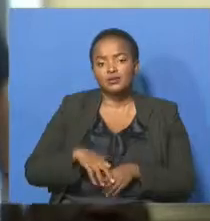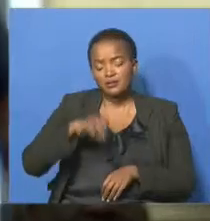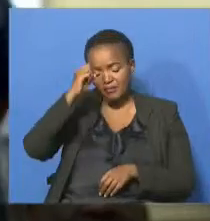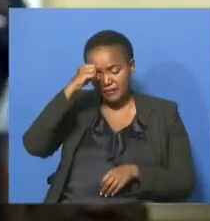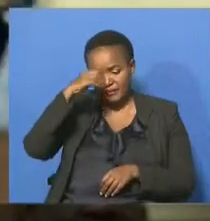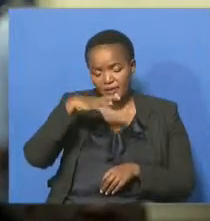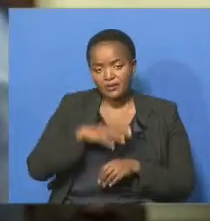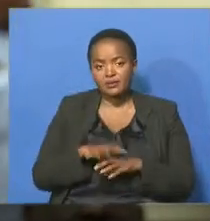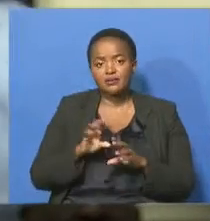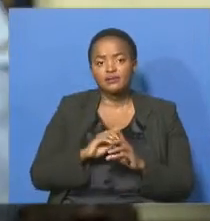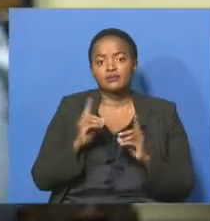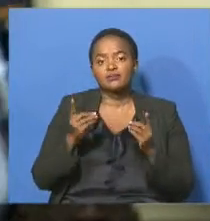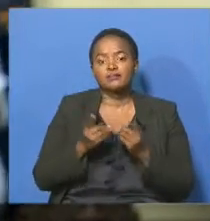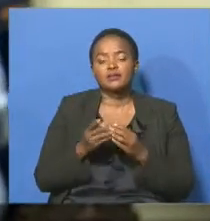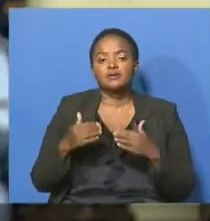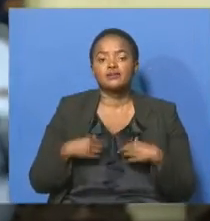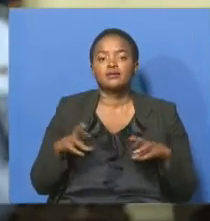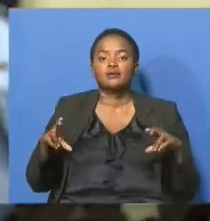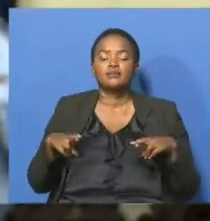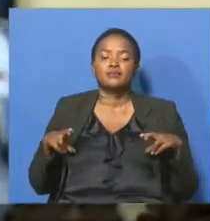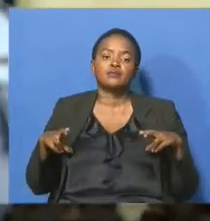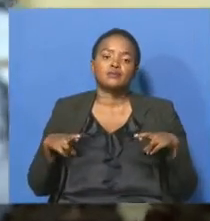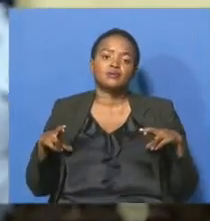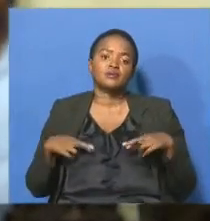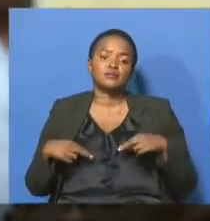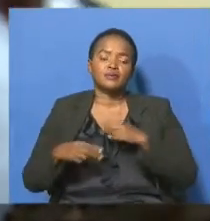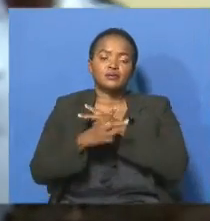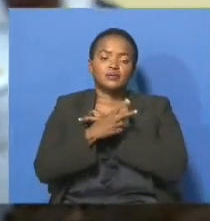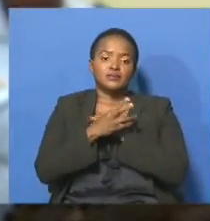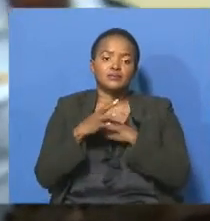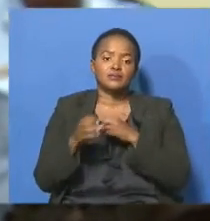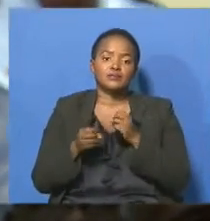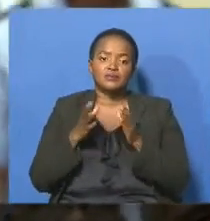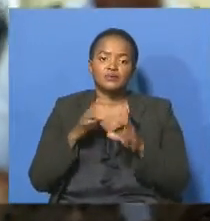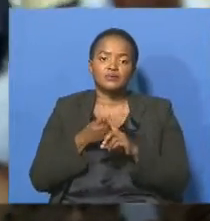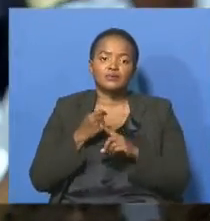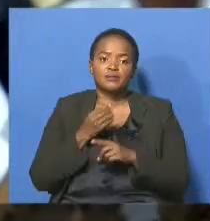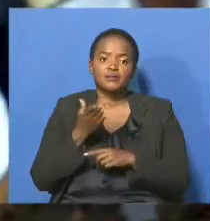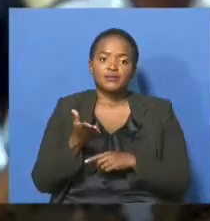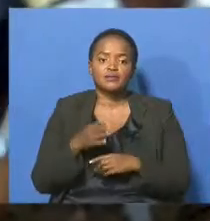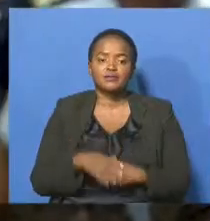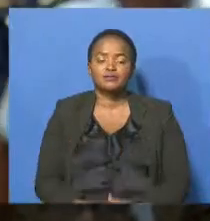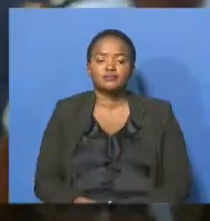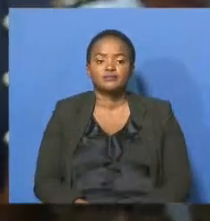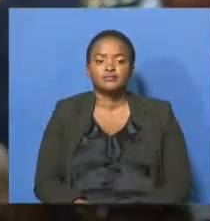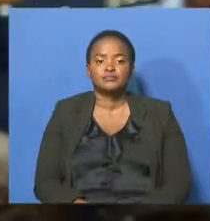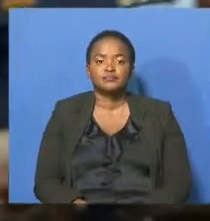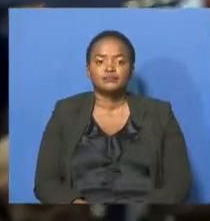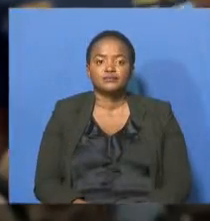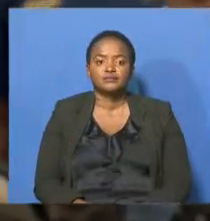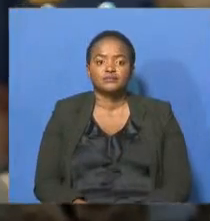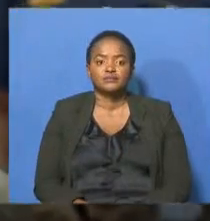Just retired as a security executive from there. Thank you very much.